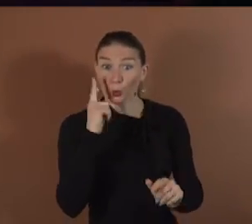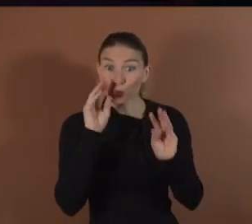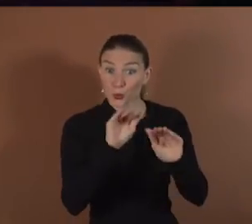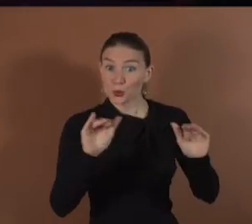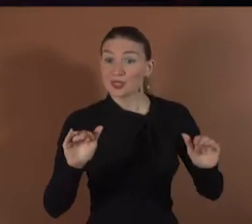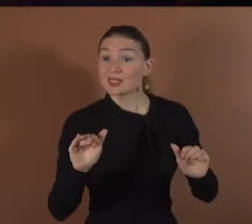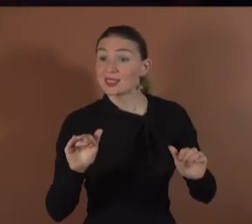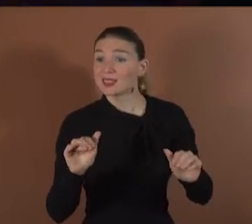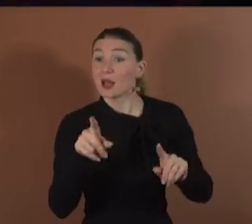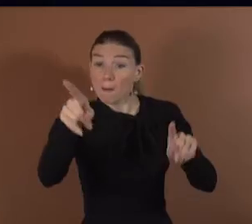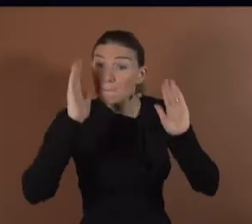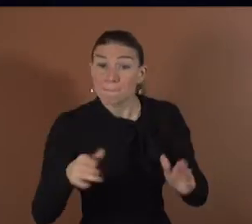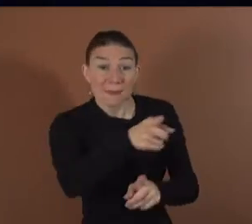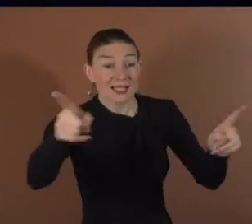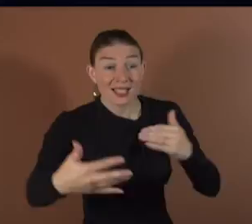just fine.